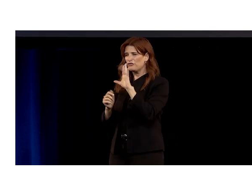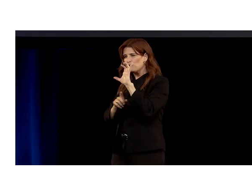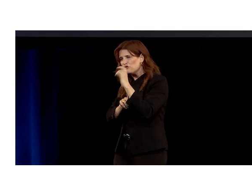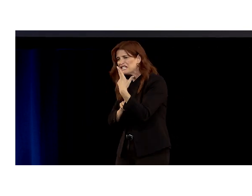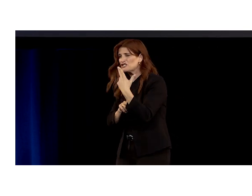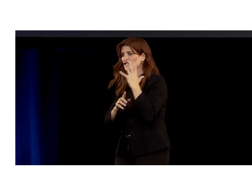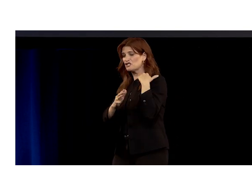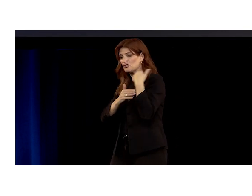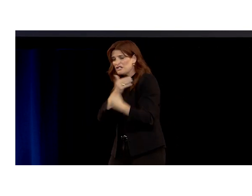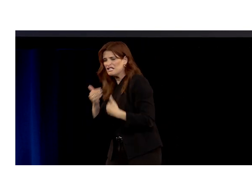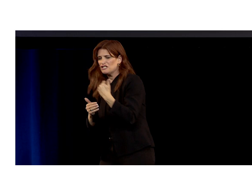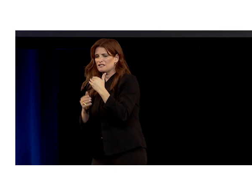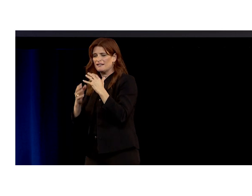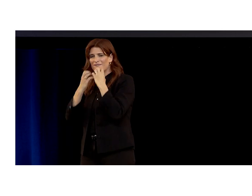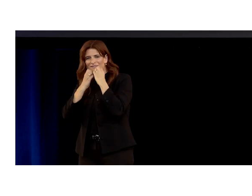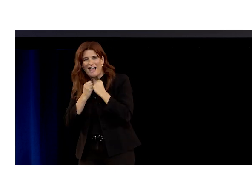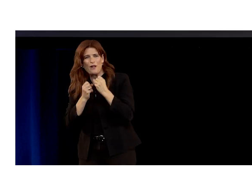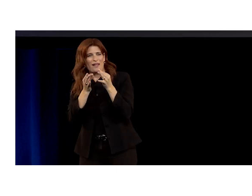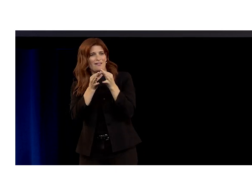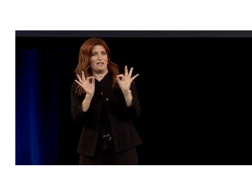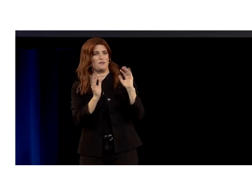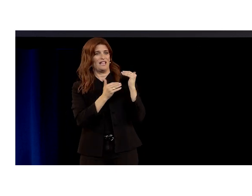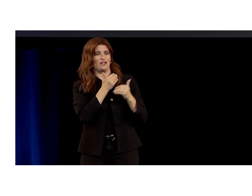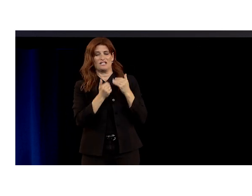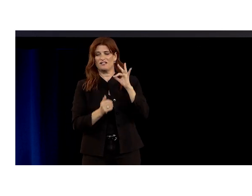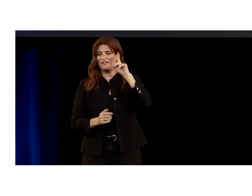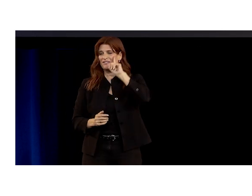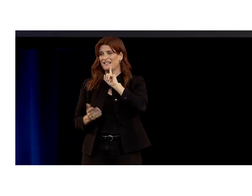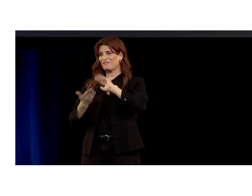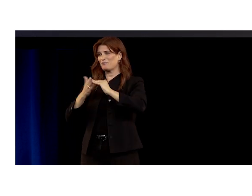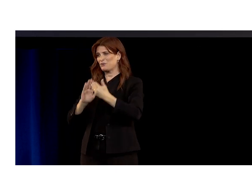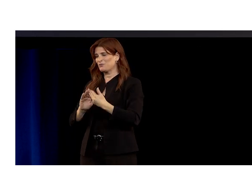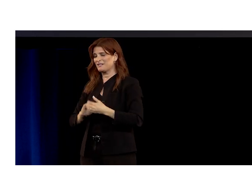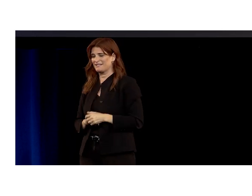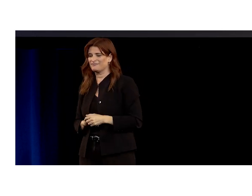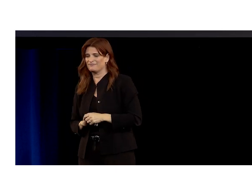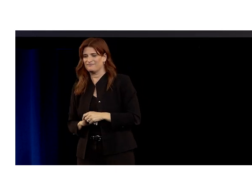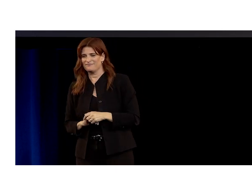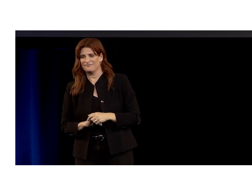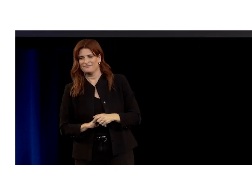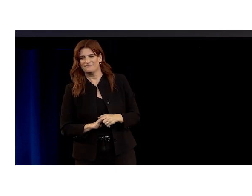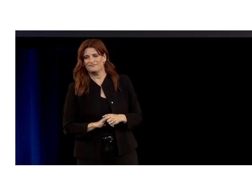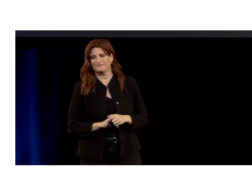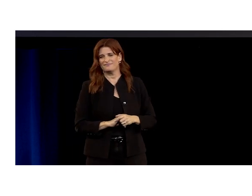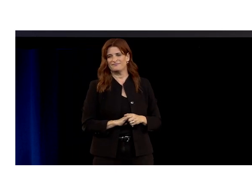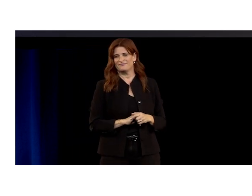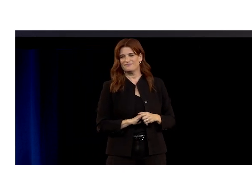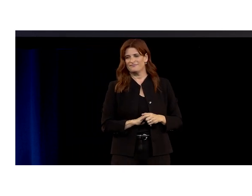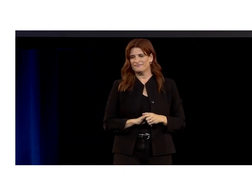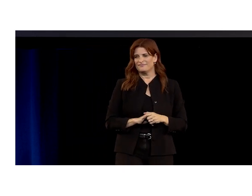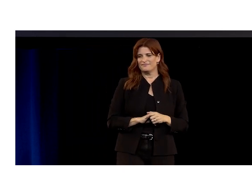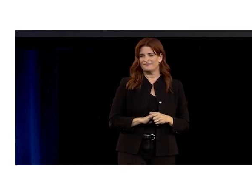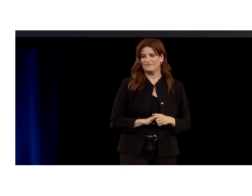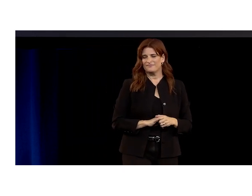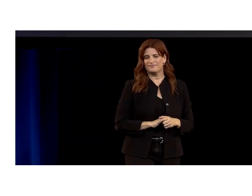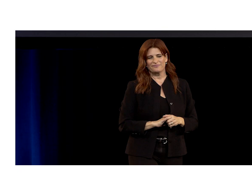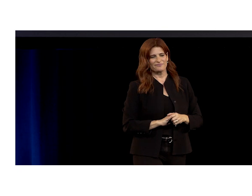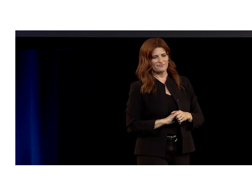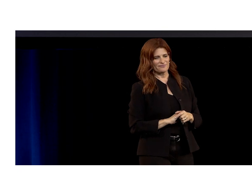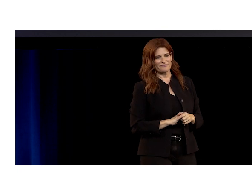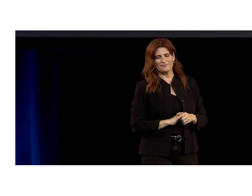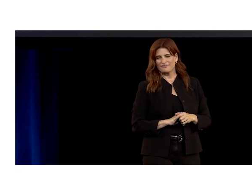communities. Imagine if we had chosen medical intervention. How would that have impacted our family, our community, our place in the